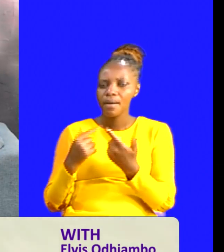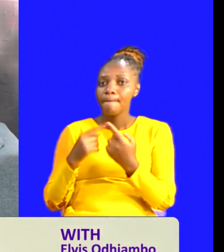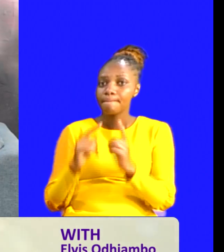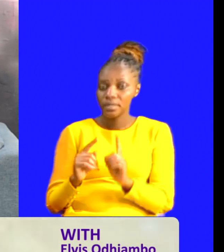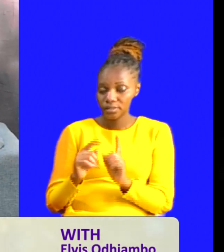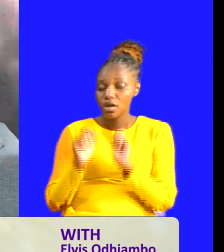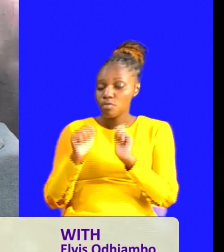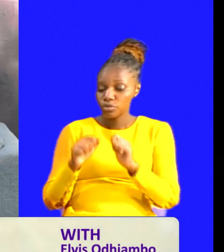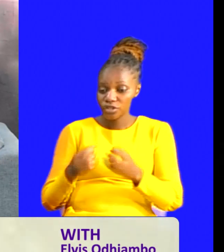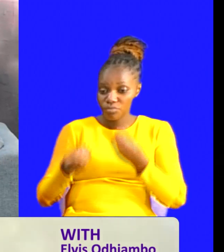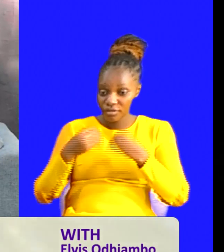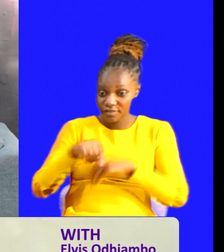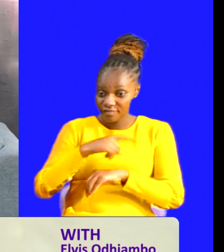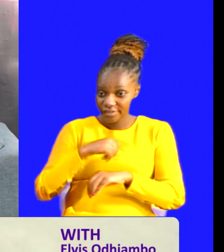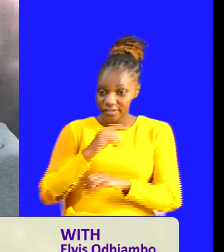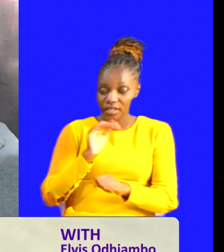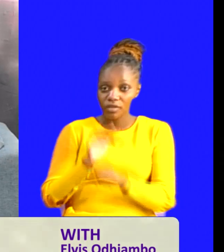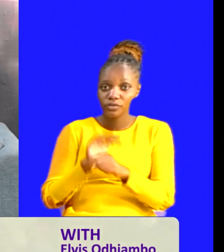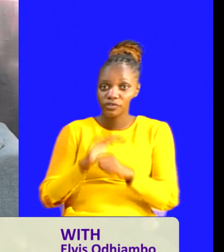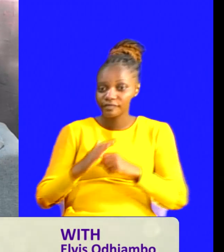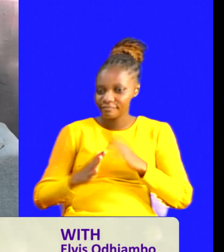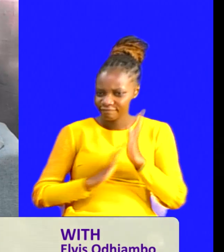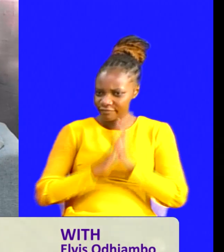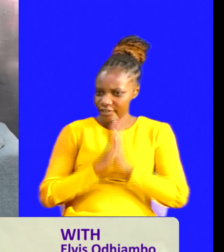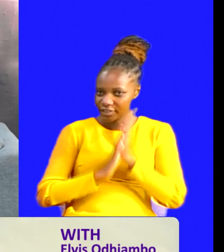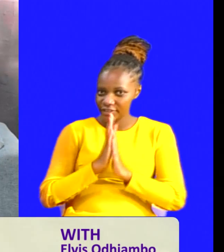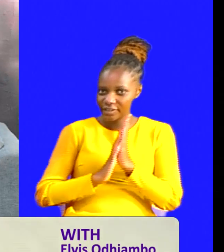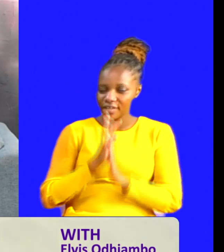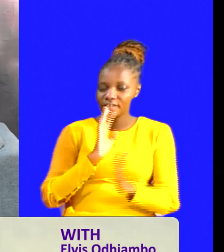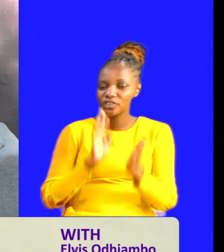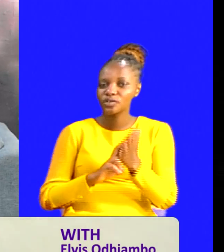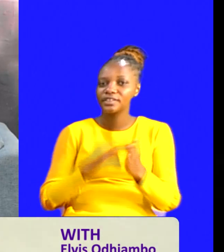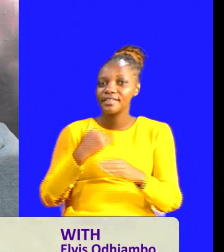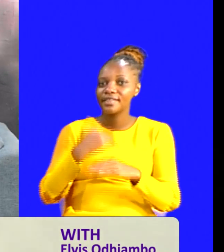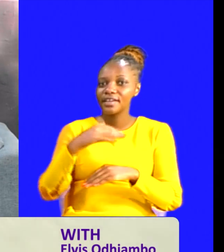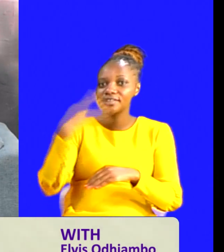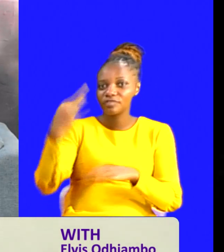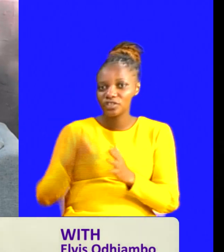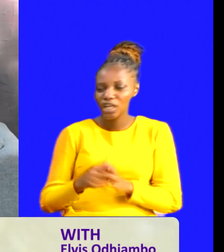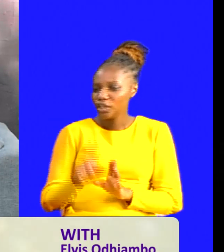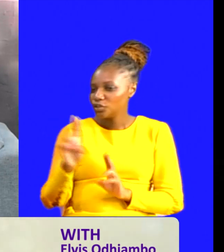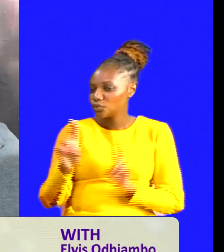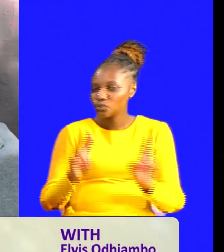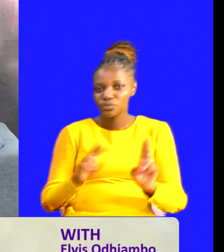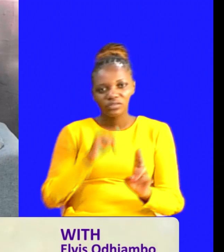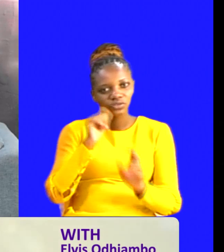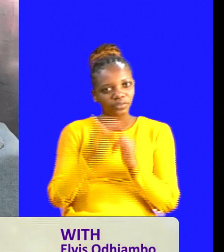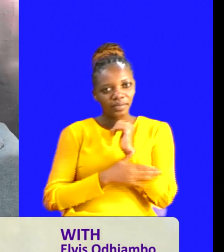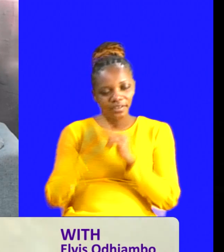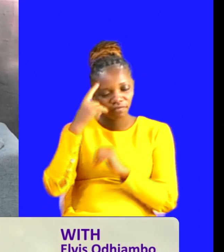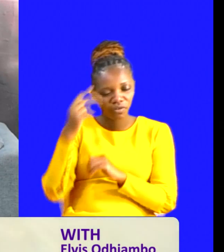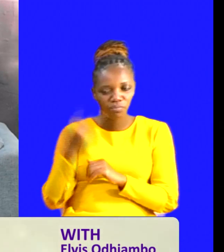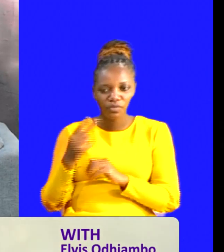they're going to give us a lot of exciting performances in their coming games. 2-2 well deserved for both